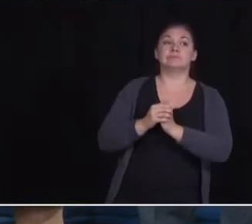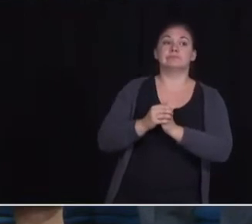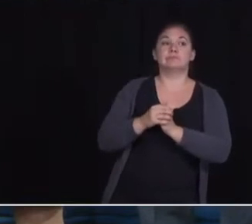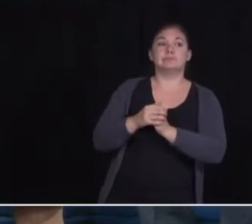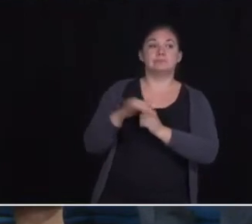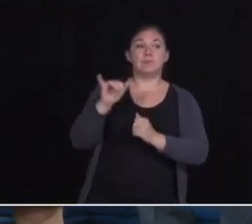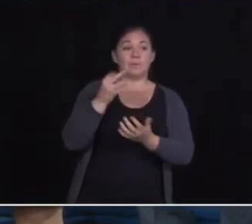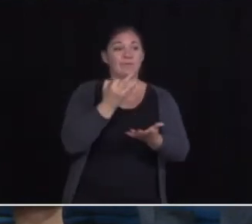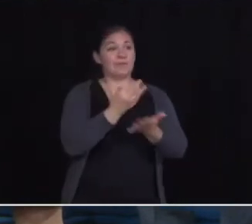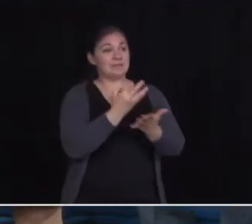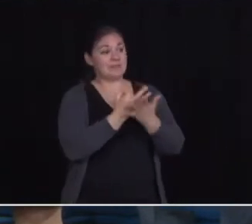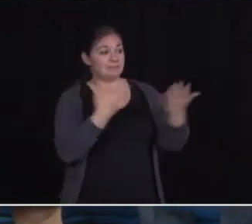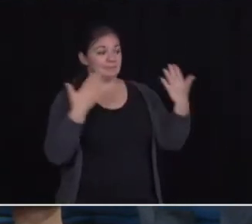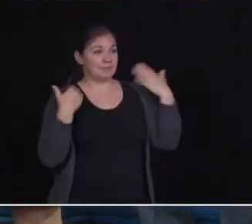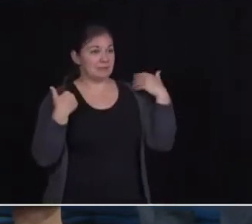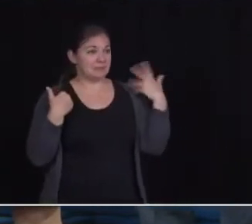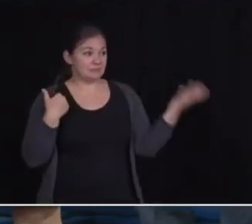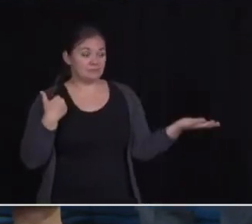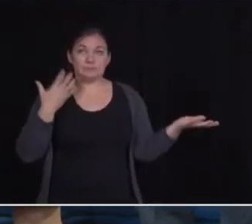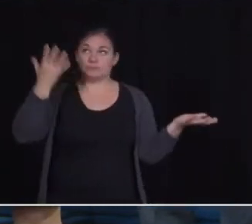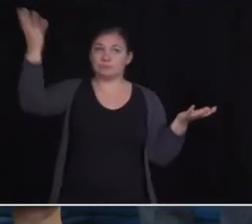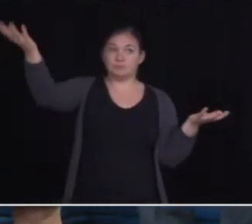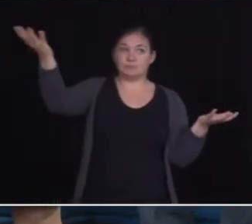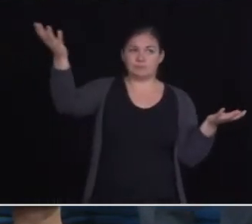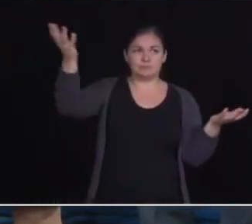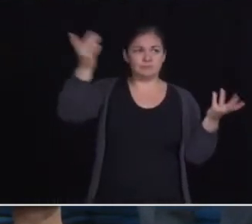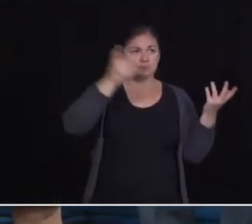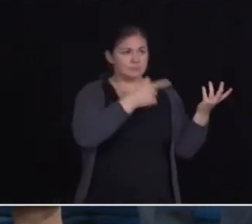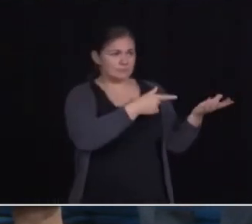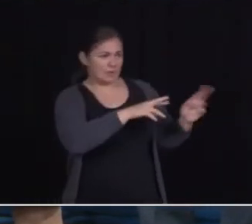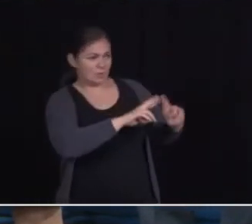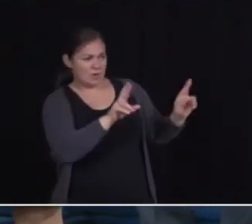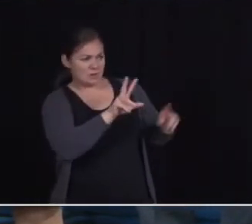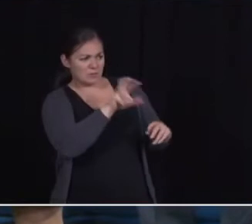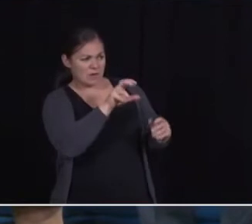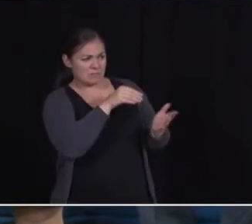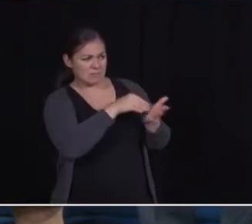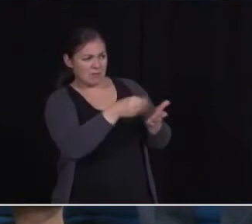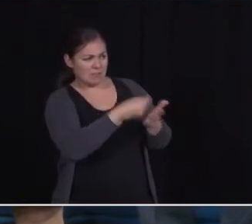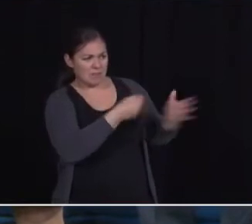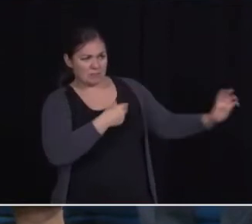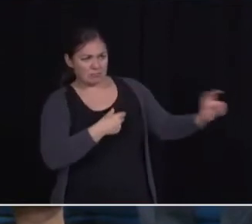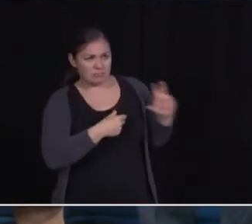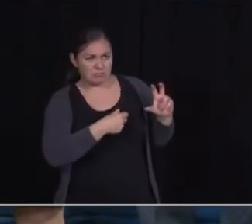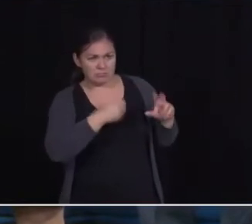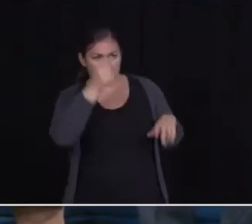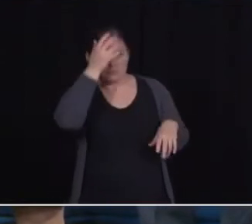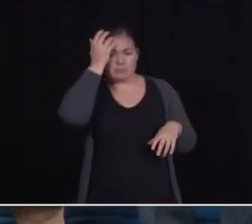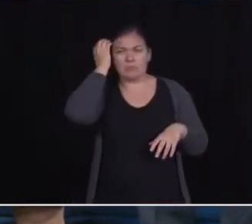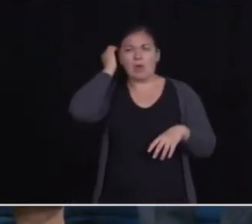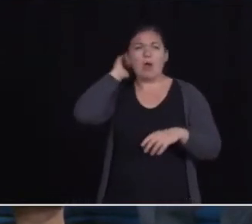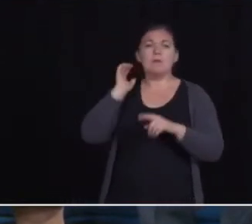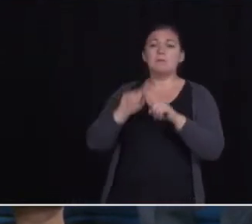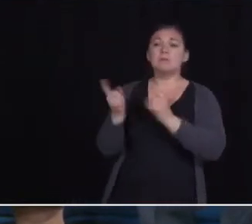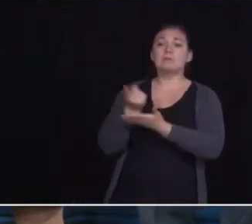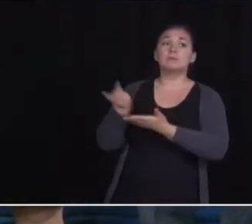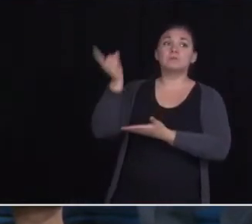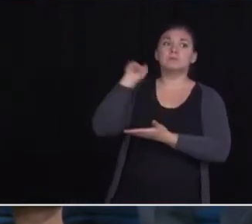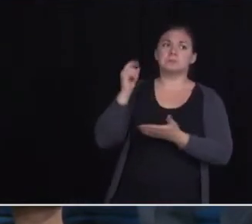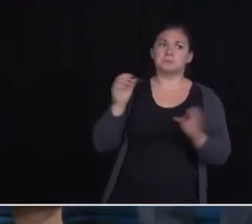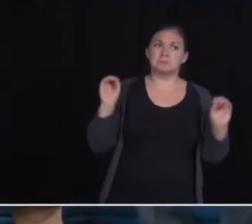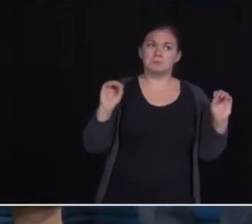together. But I don't believe the numbers were there. A couple of weeks ago, we didn't see these numbers. We saw